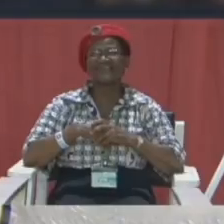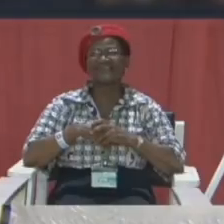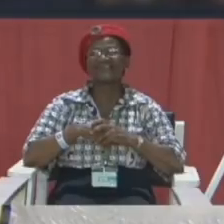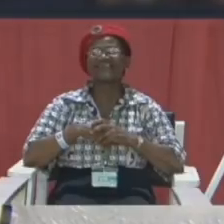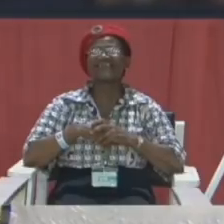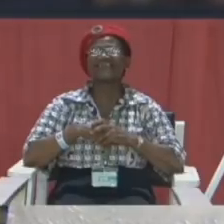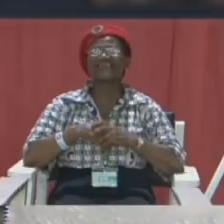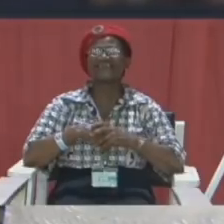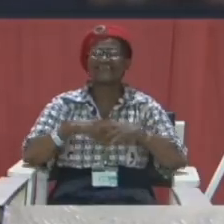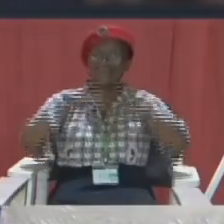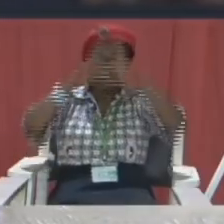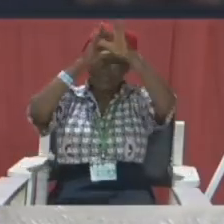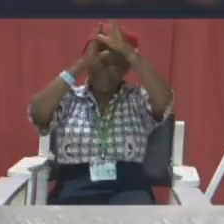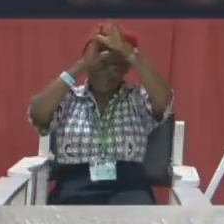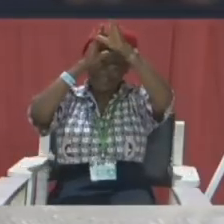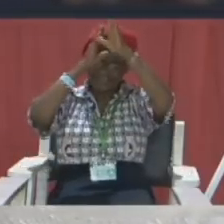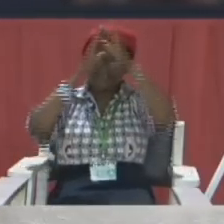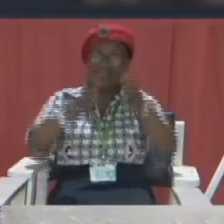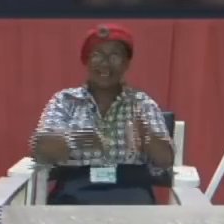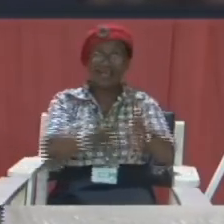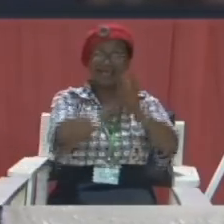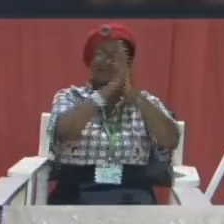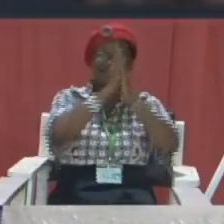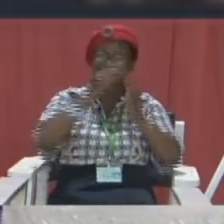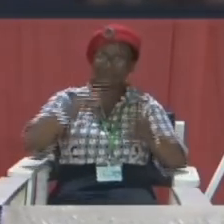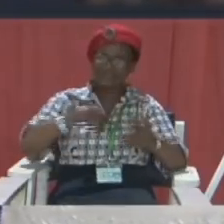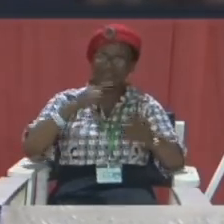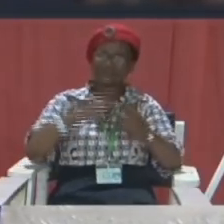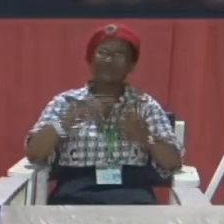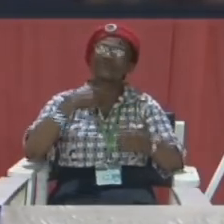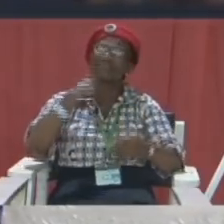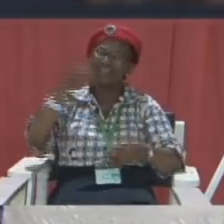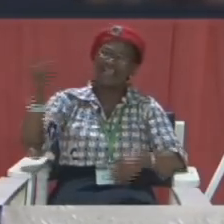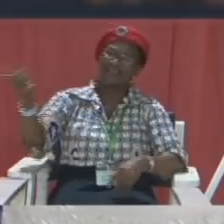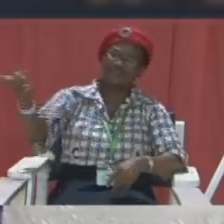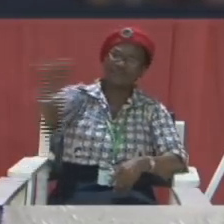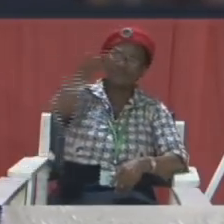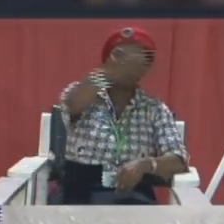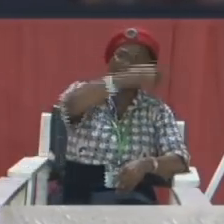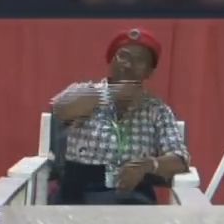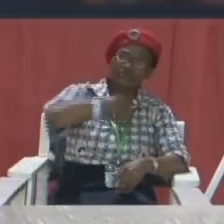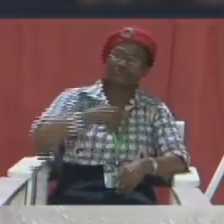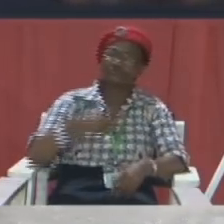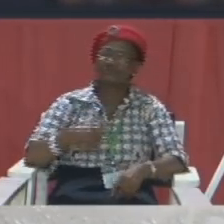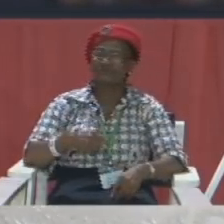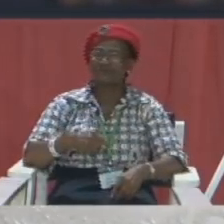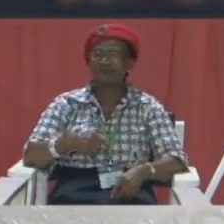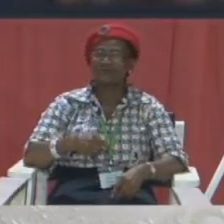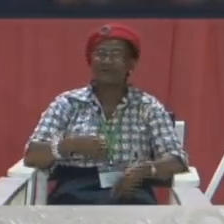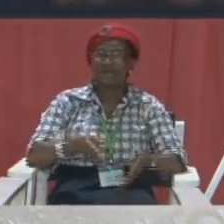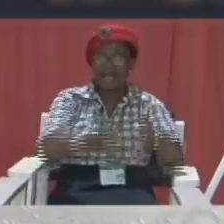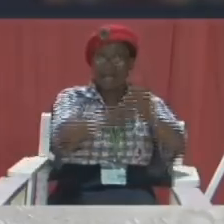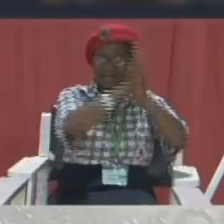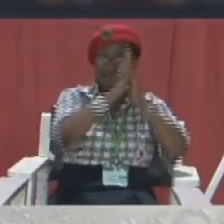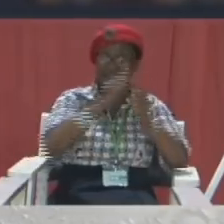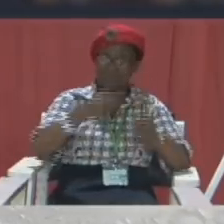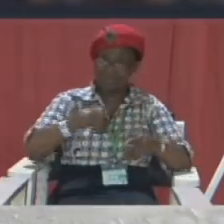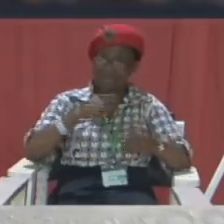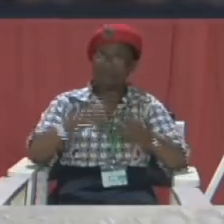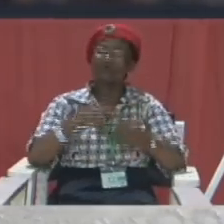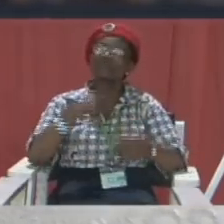Daddy asked me to tell you. Daddy, one in sophomore. He asked me to tell someone. One in